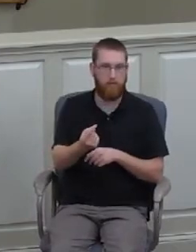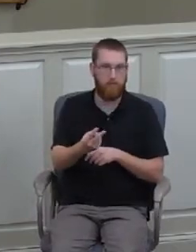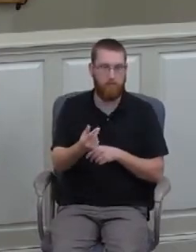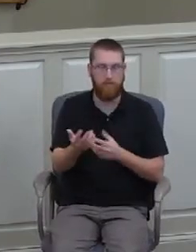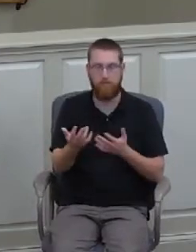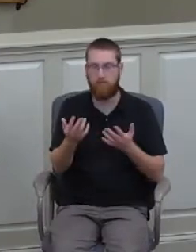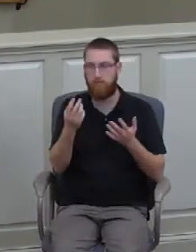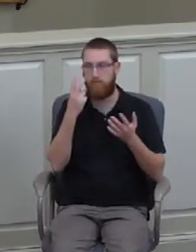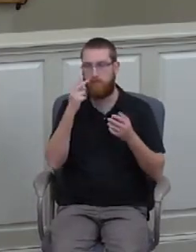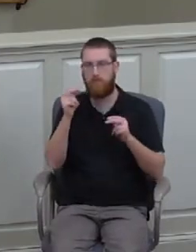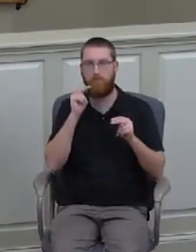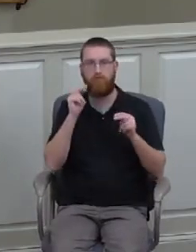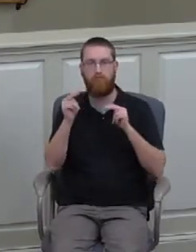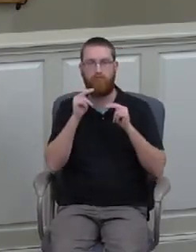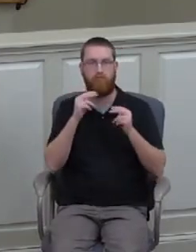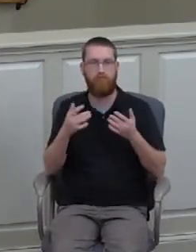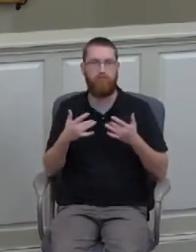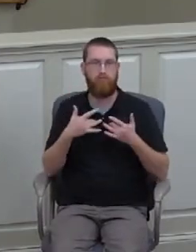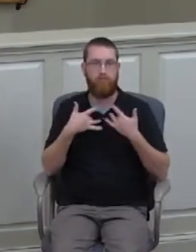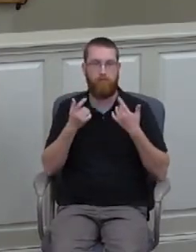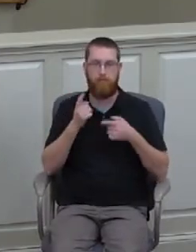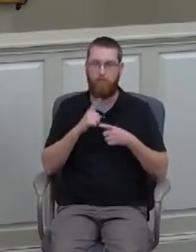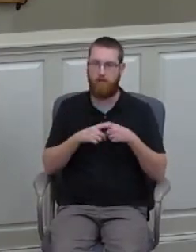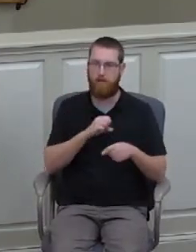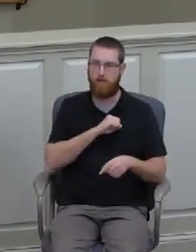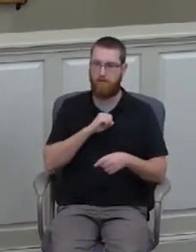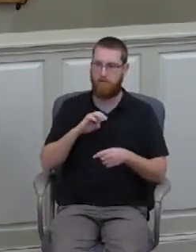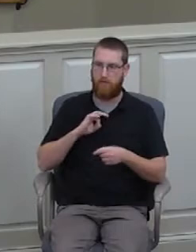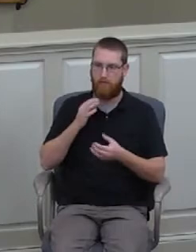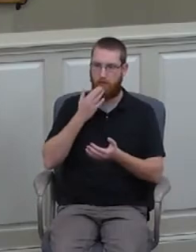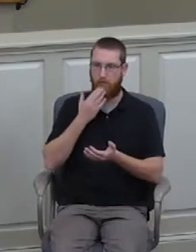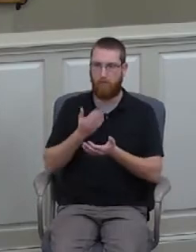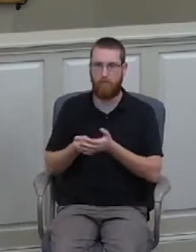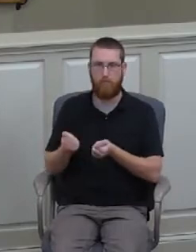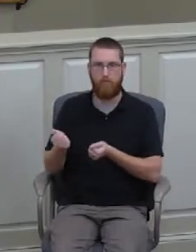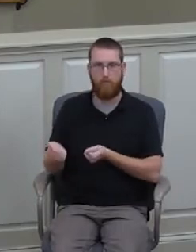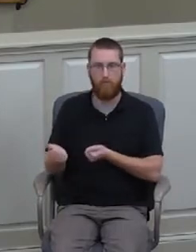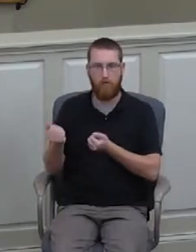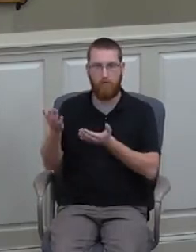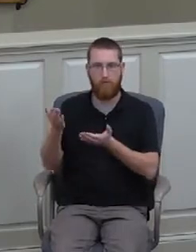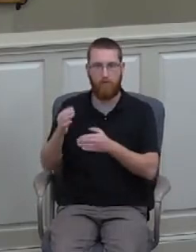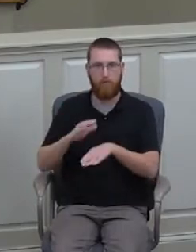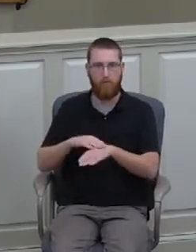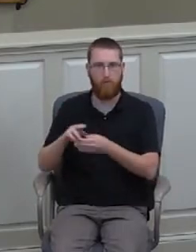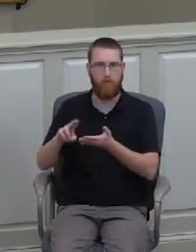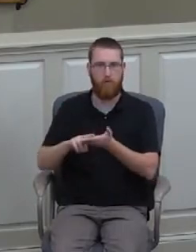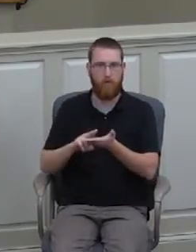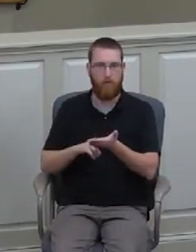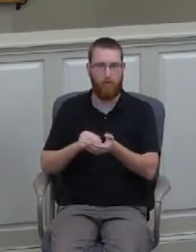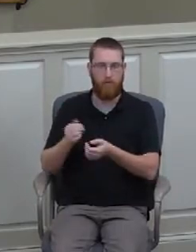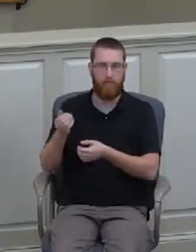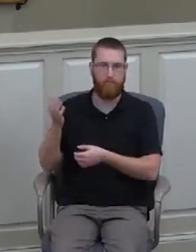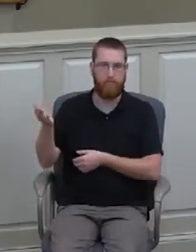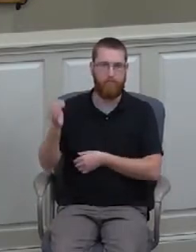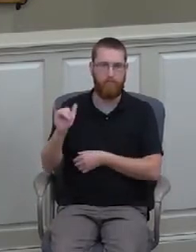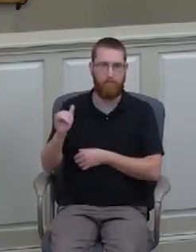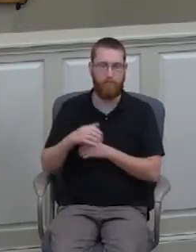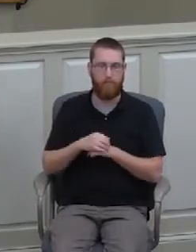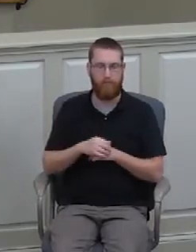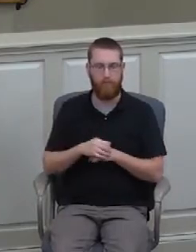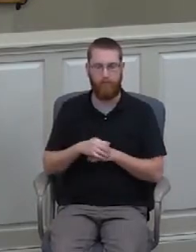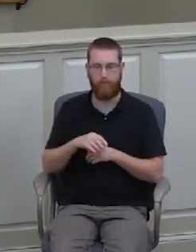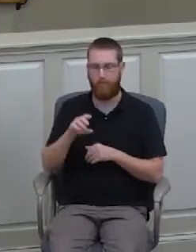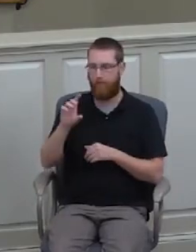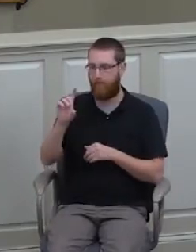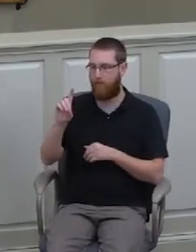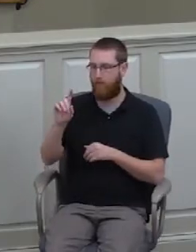negotiations go at that point. And I think staff will be able to give you a recommendation on when that contract could be presented to you. Yeah. So if we have